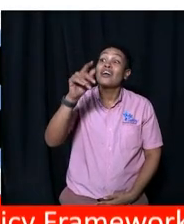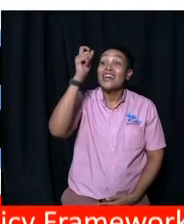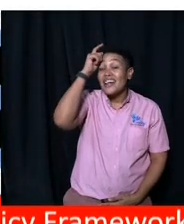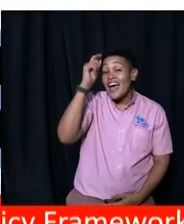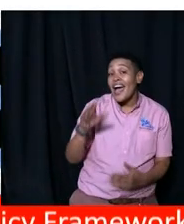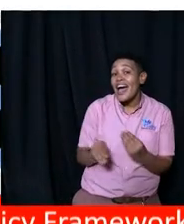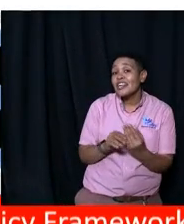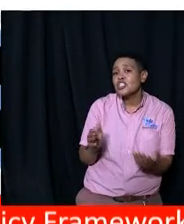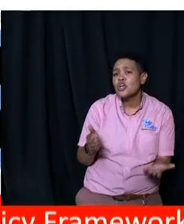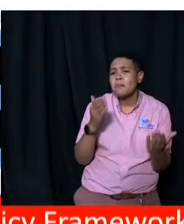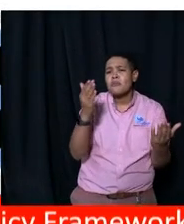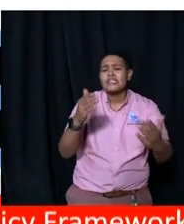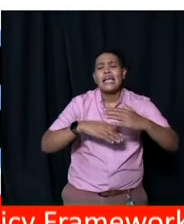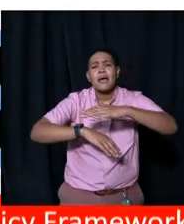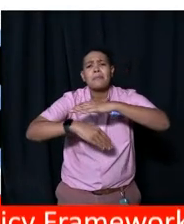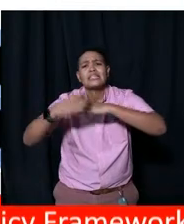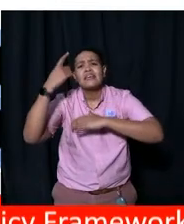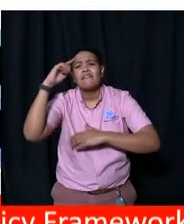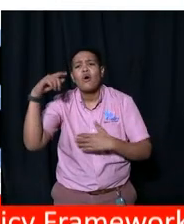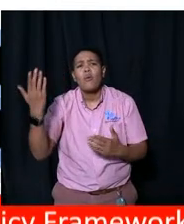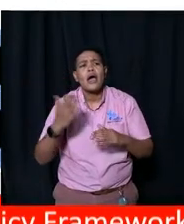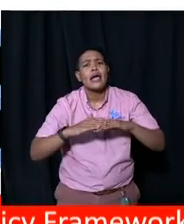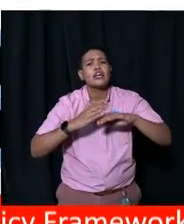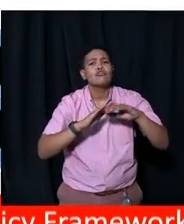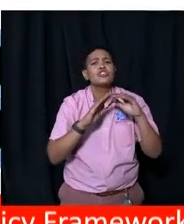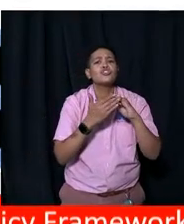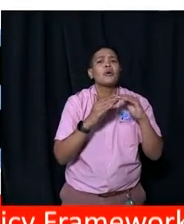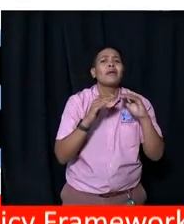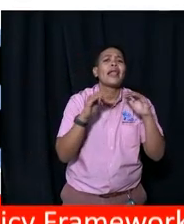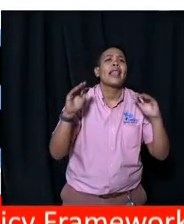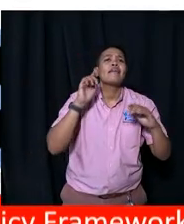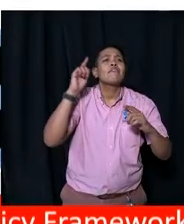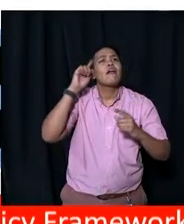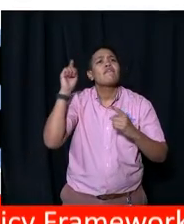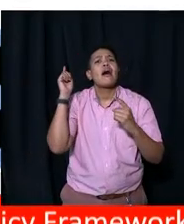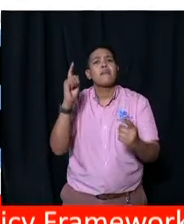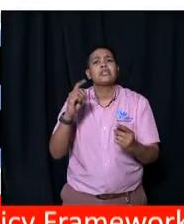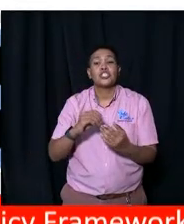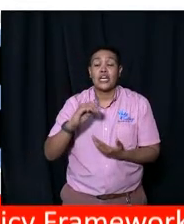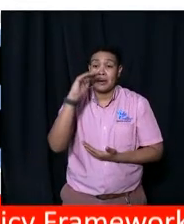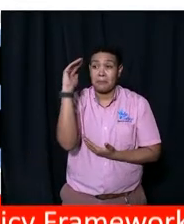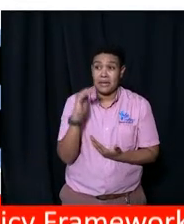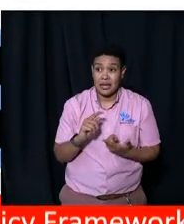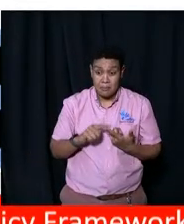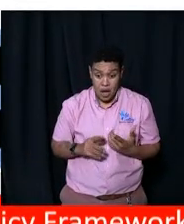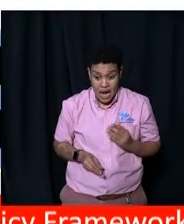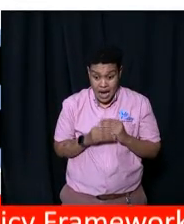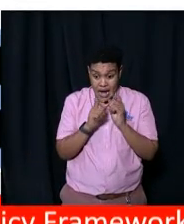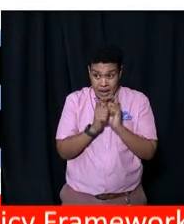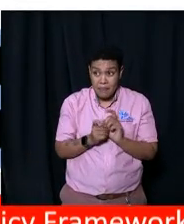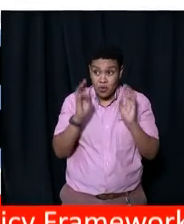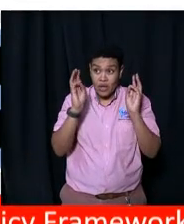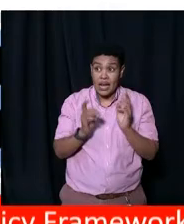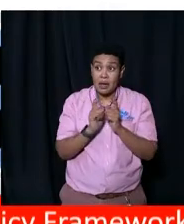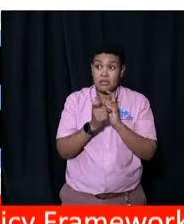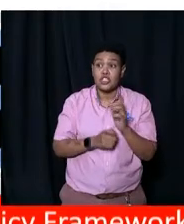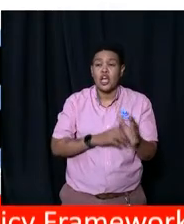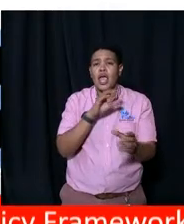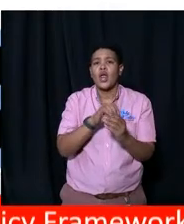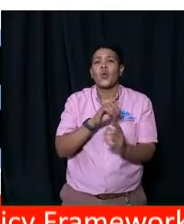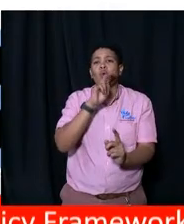also presents a basis for increasing Jamaica's level of ambition in mitigating and adapting to climate change,